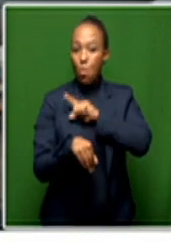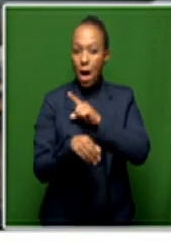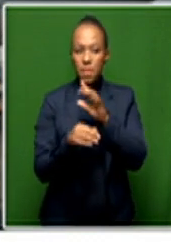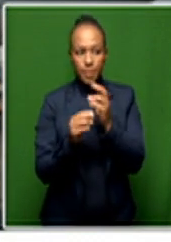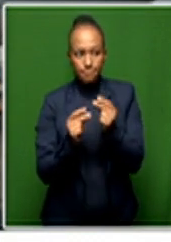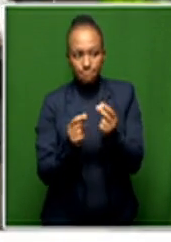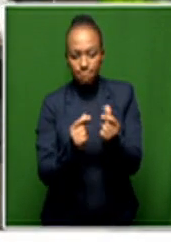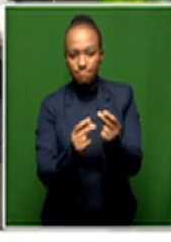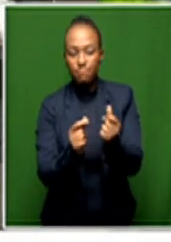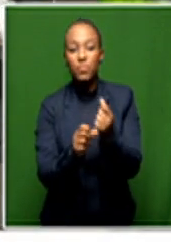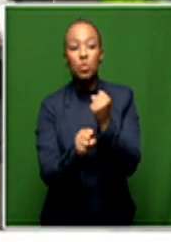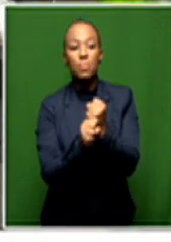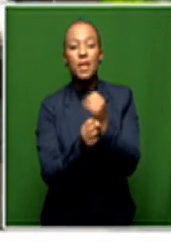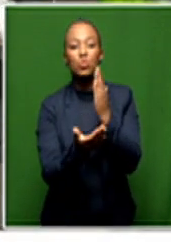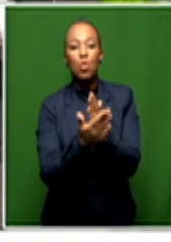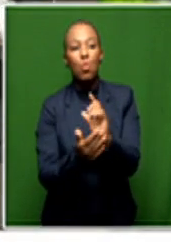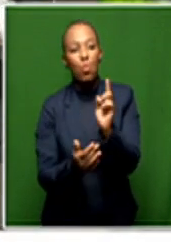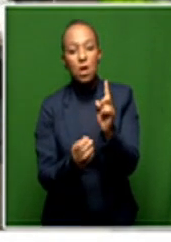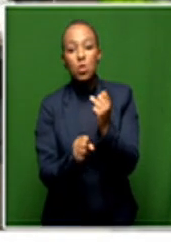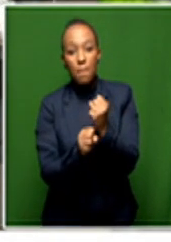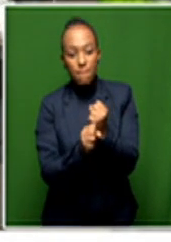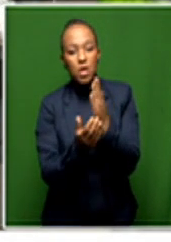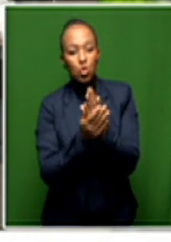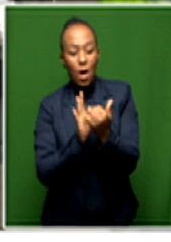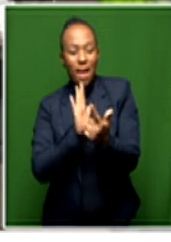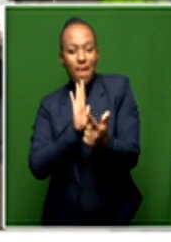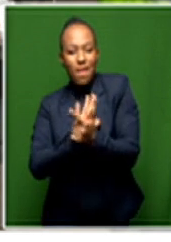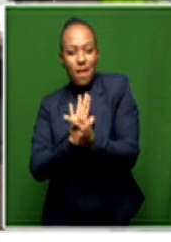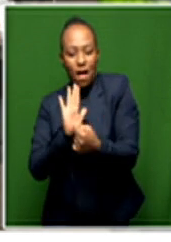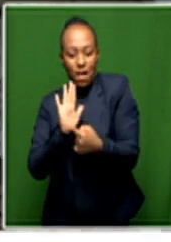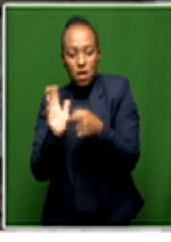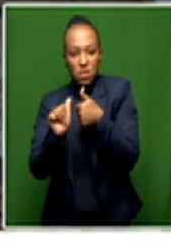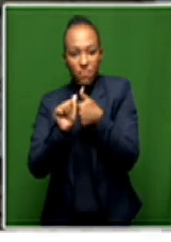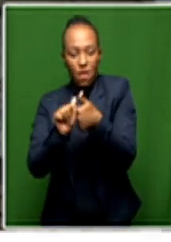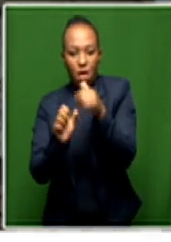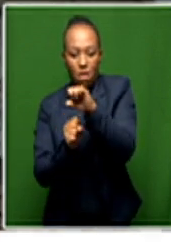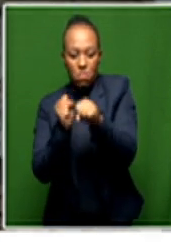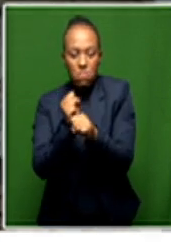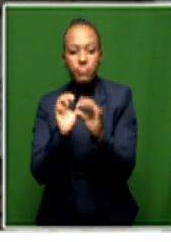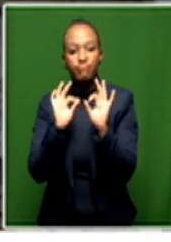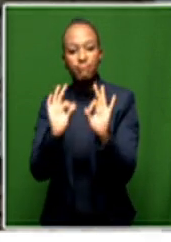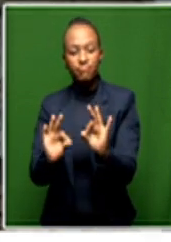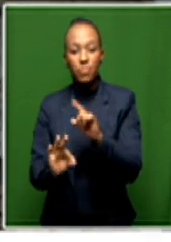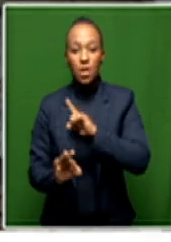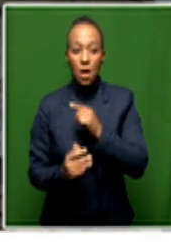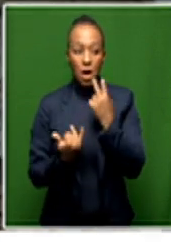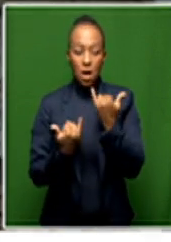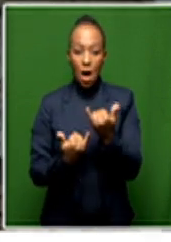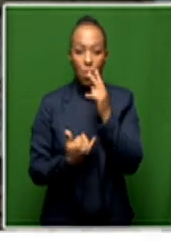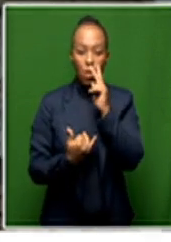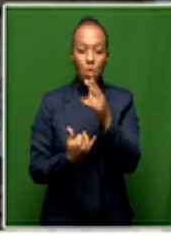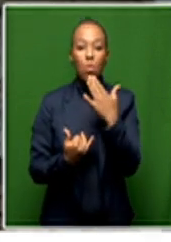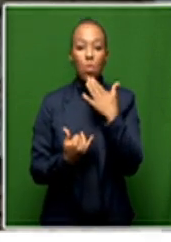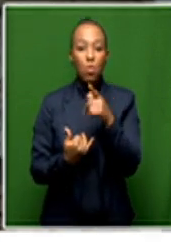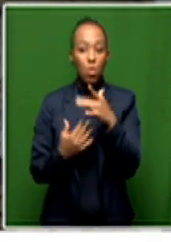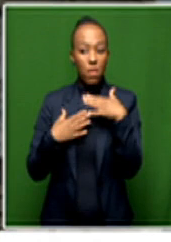speed to make sure that there are logical legal conclusions to some of these matters. Amongst others, we're looking at the recoveries,